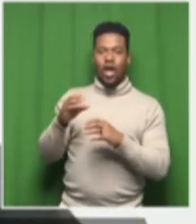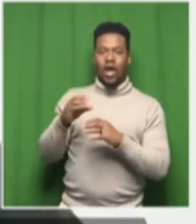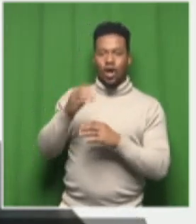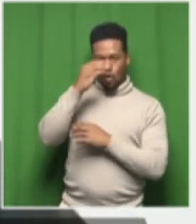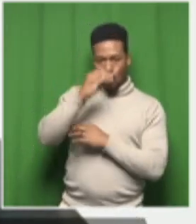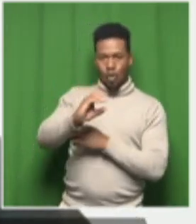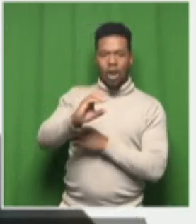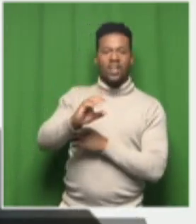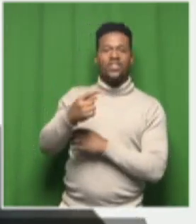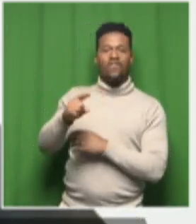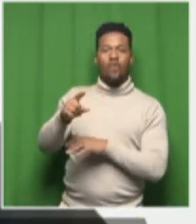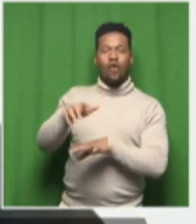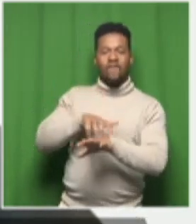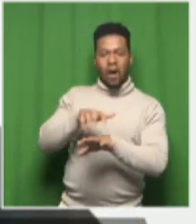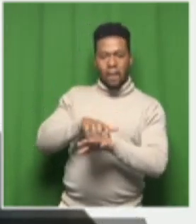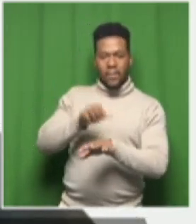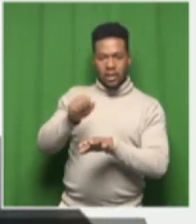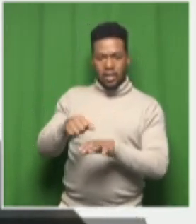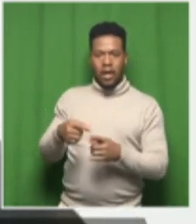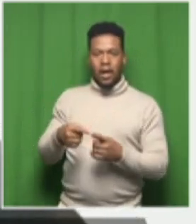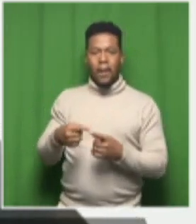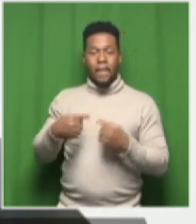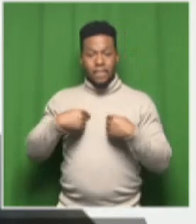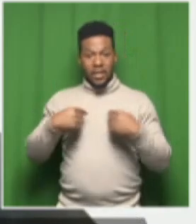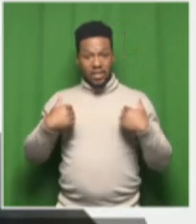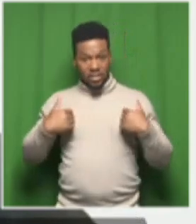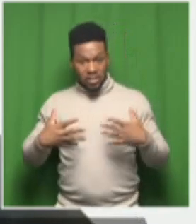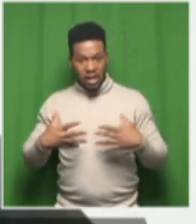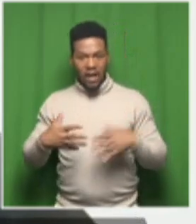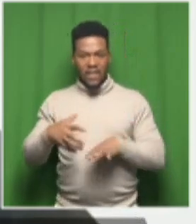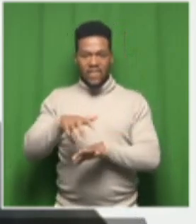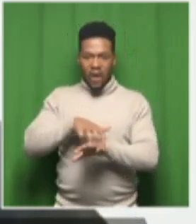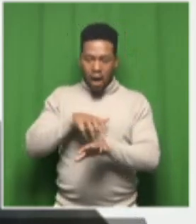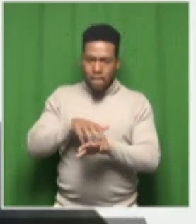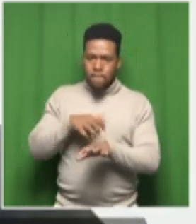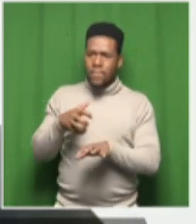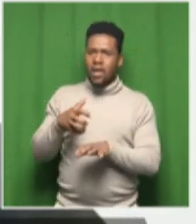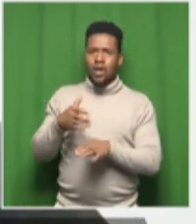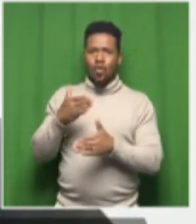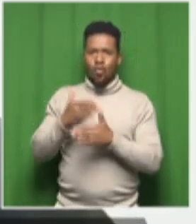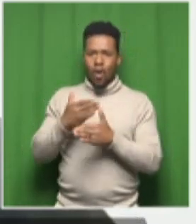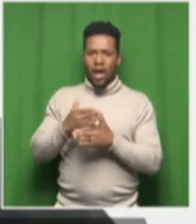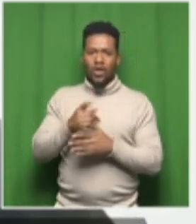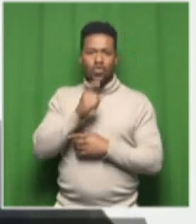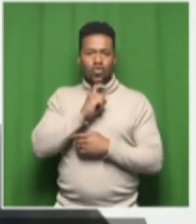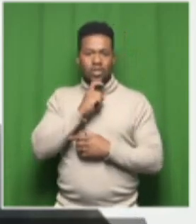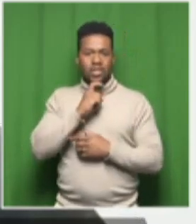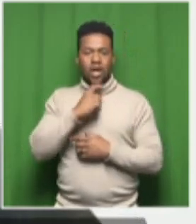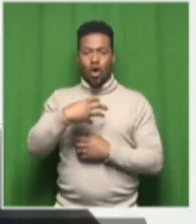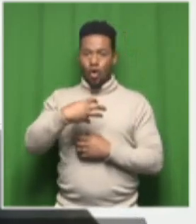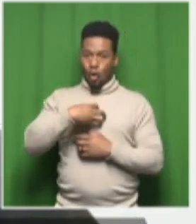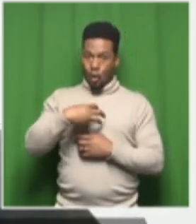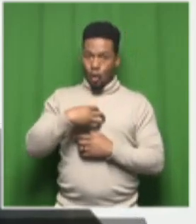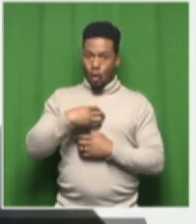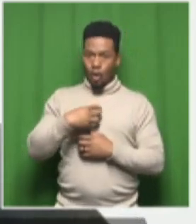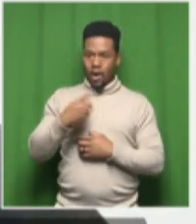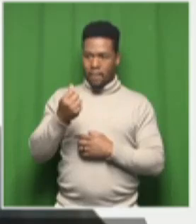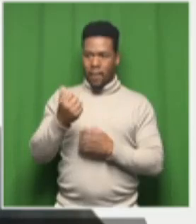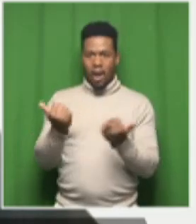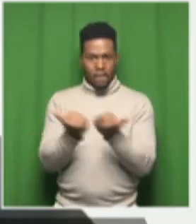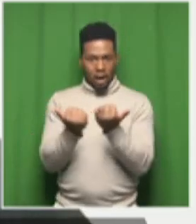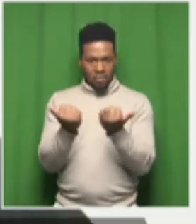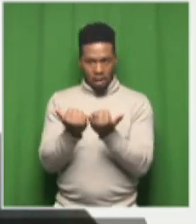So I started my farming journey using my stipend because I got an